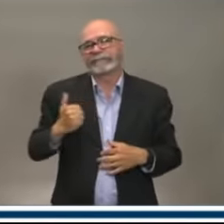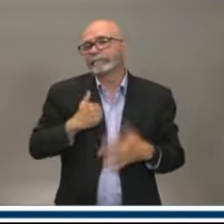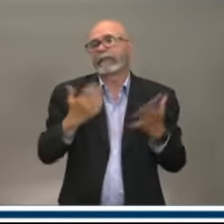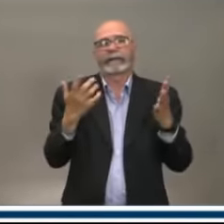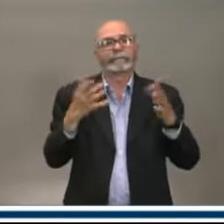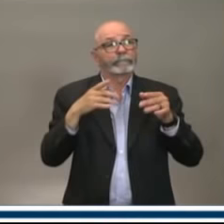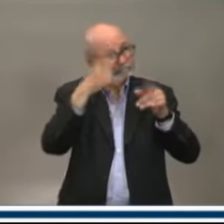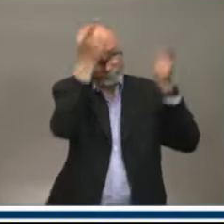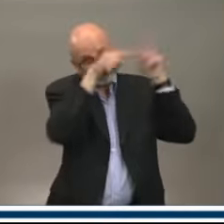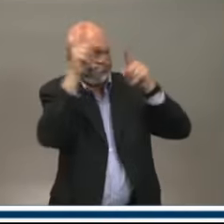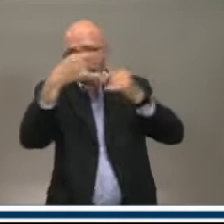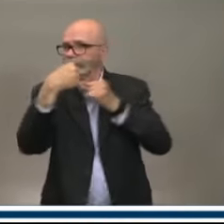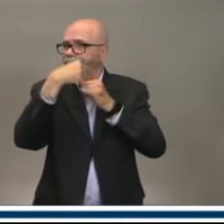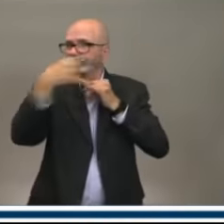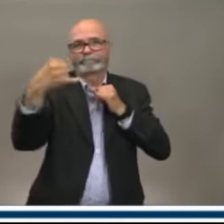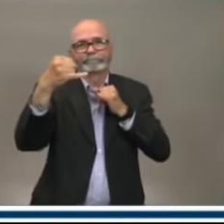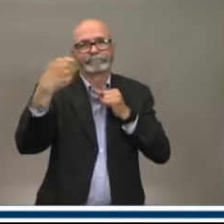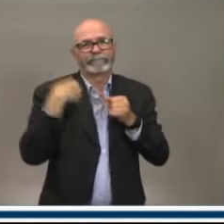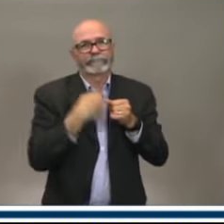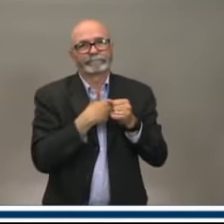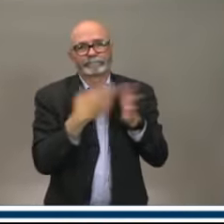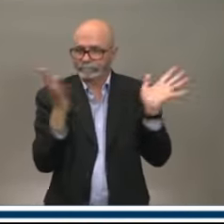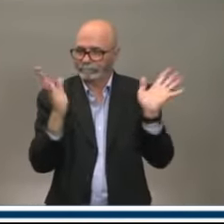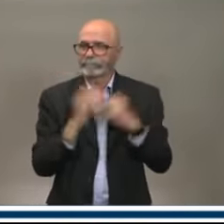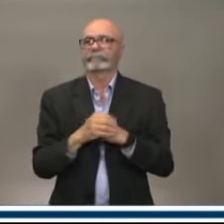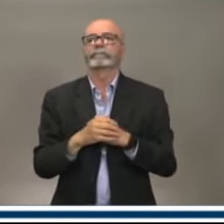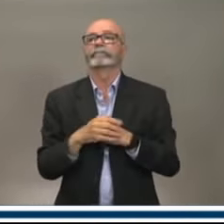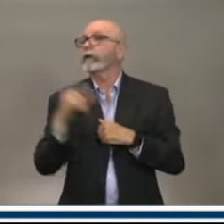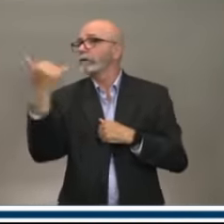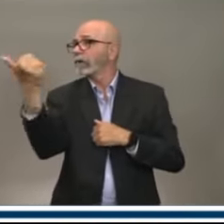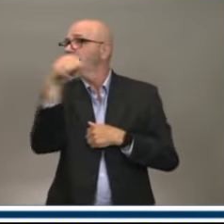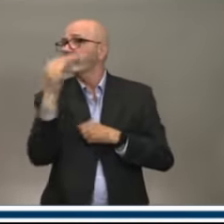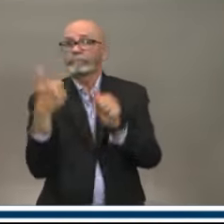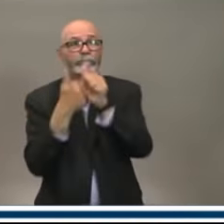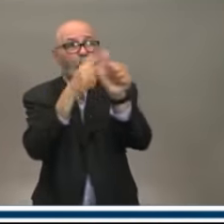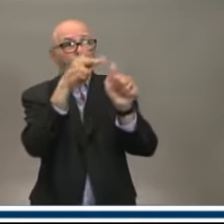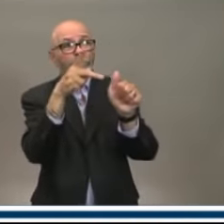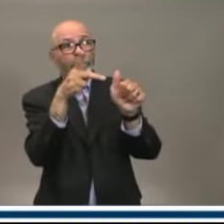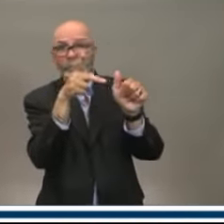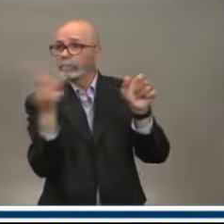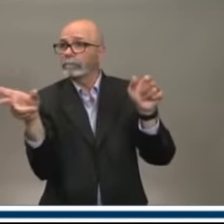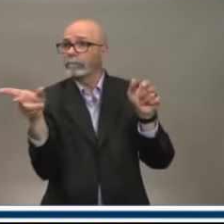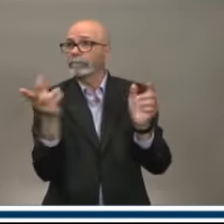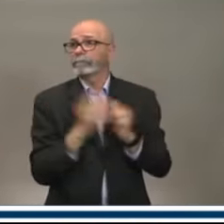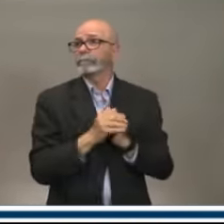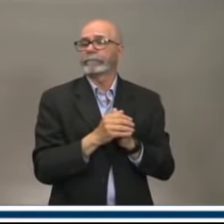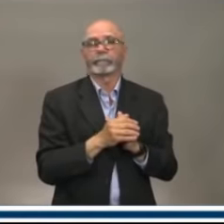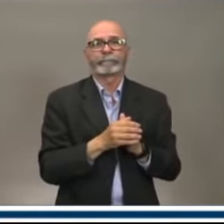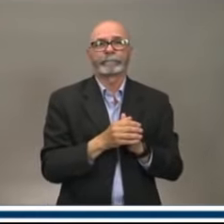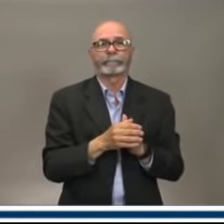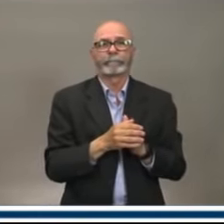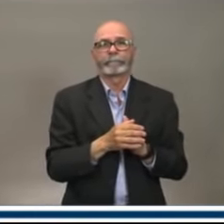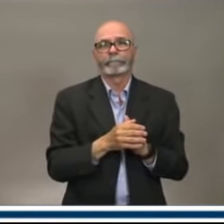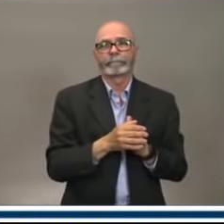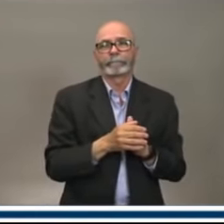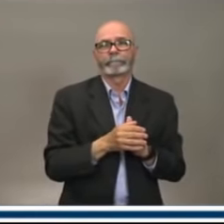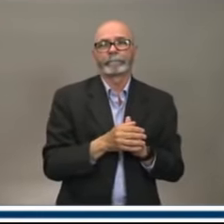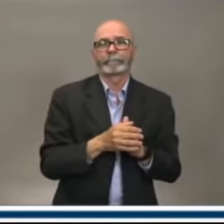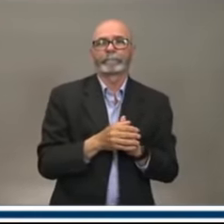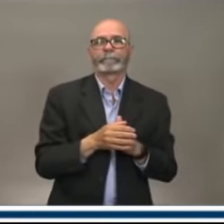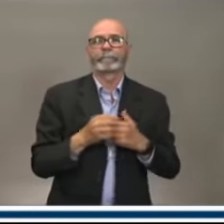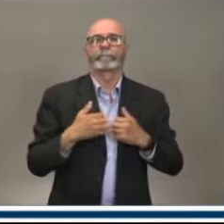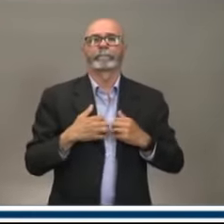Alicia, do you have a follow-up? Yes, I'm just wondering if there's further information just in regards to where